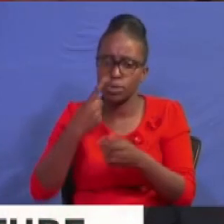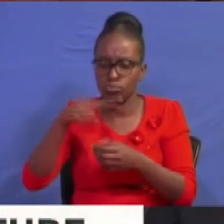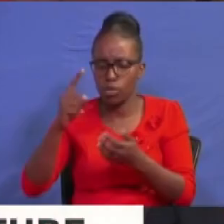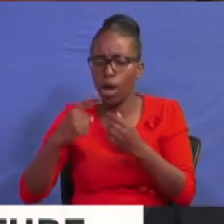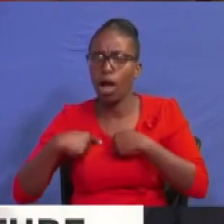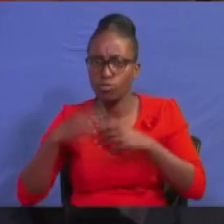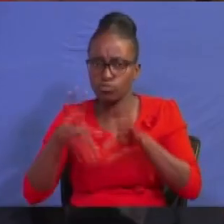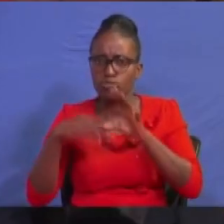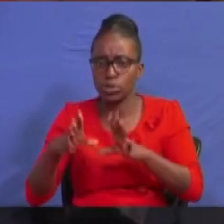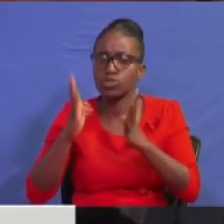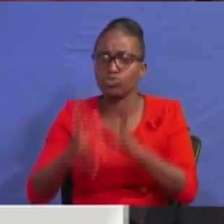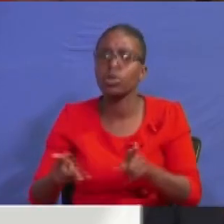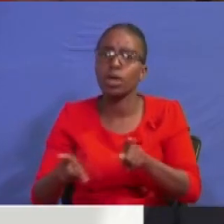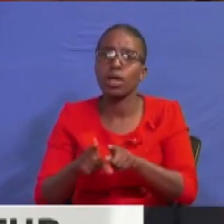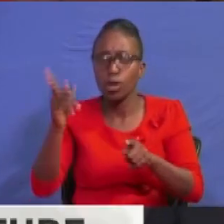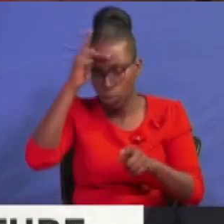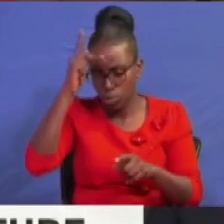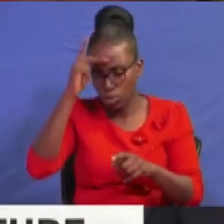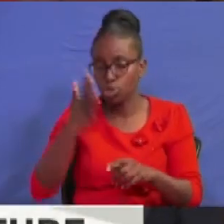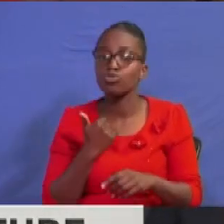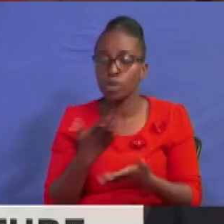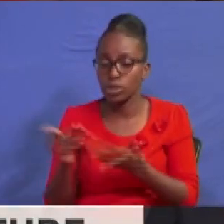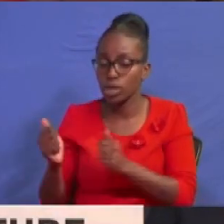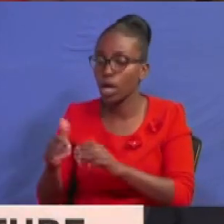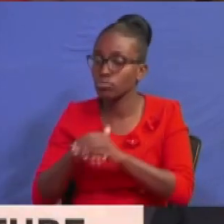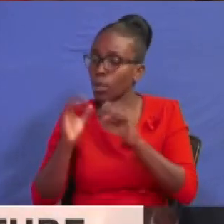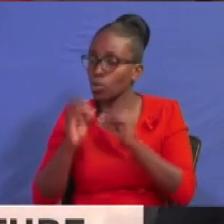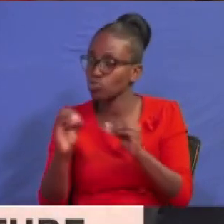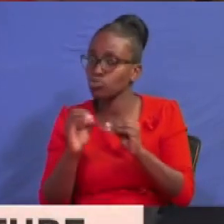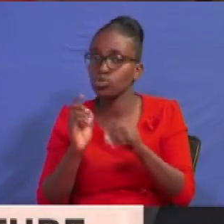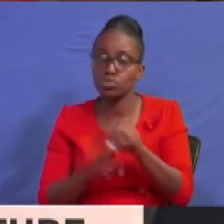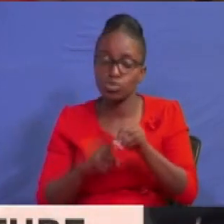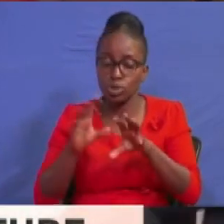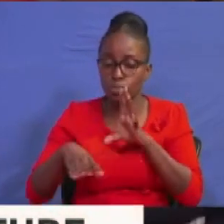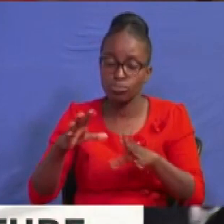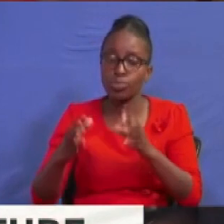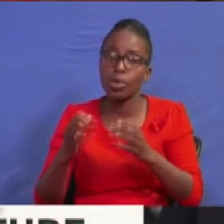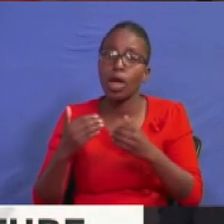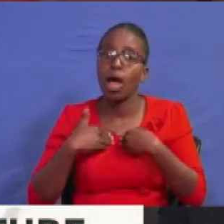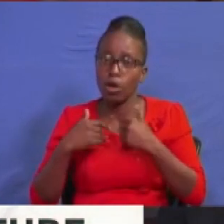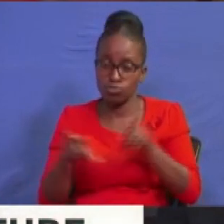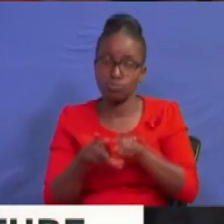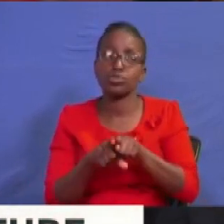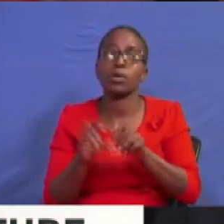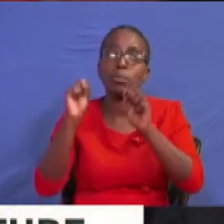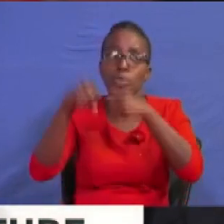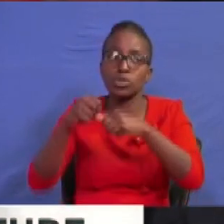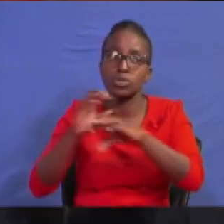requires knowledge, and without agripreneurs, we would have been unable